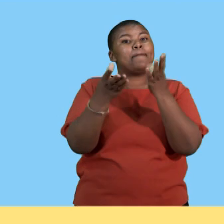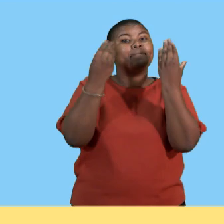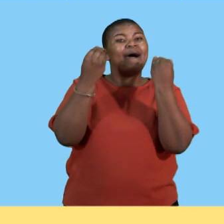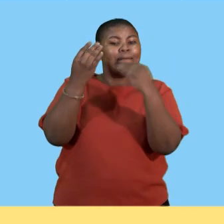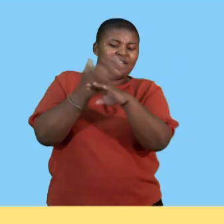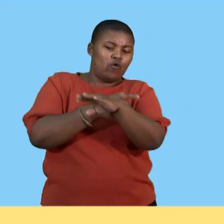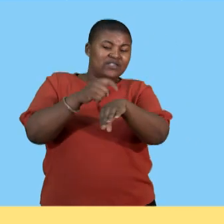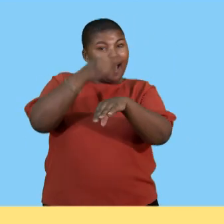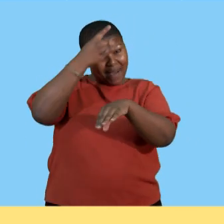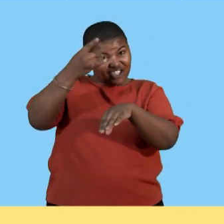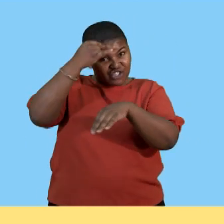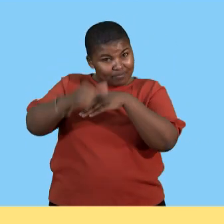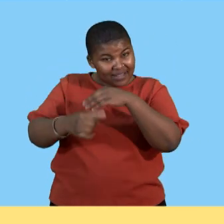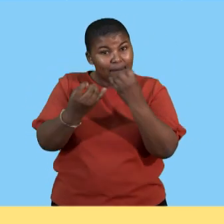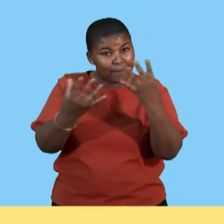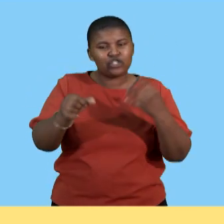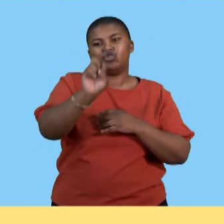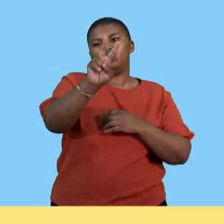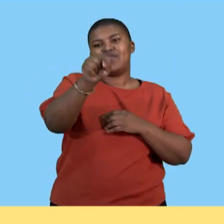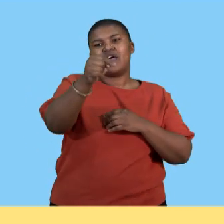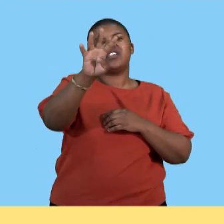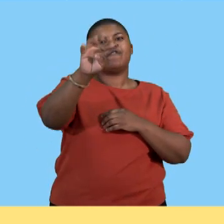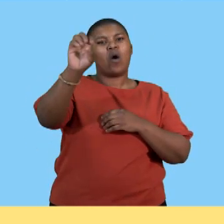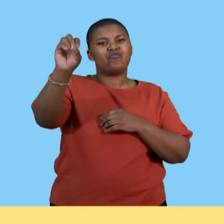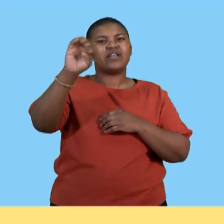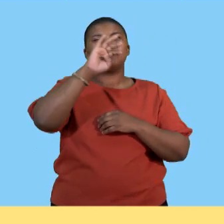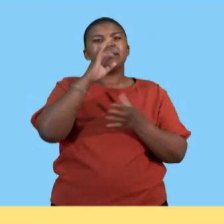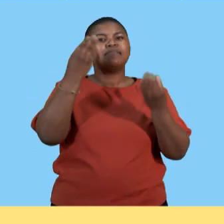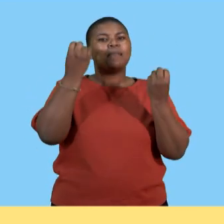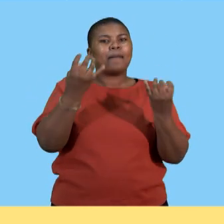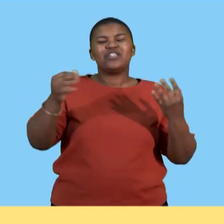in advance, which is 2,400. So I'll end up with